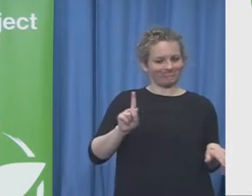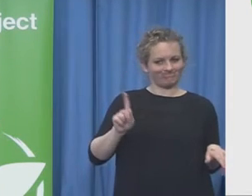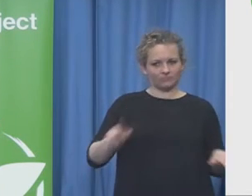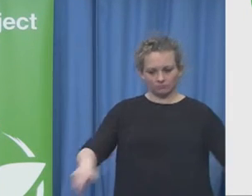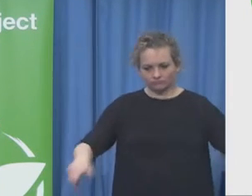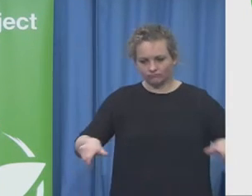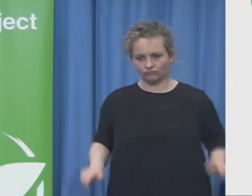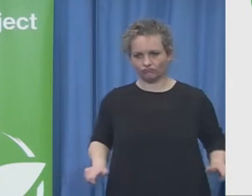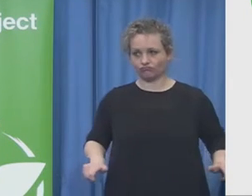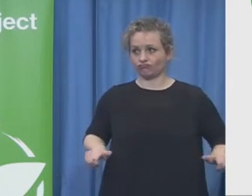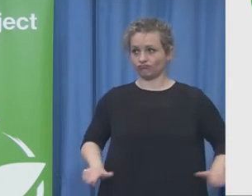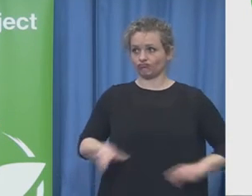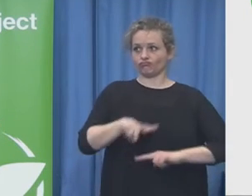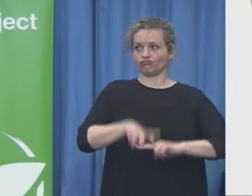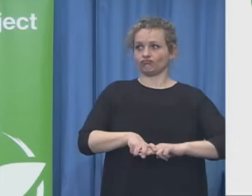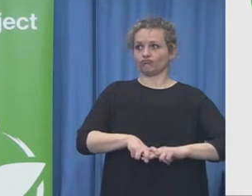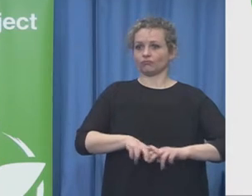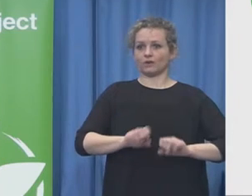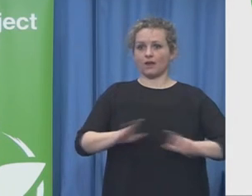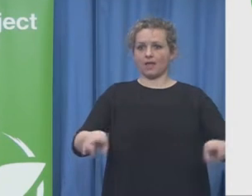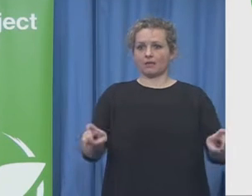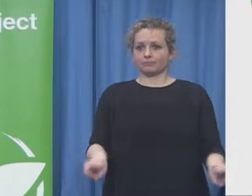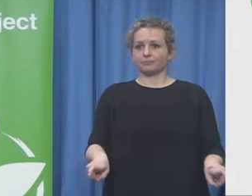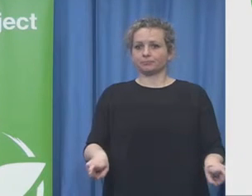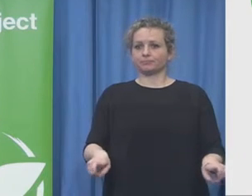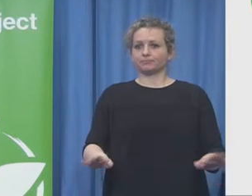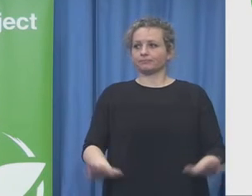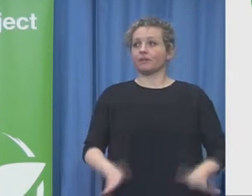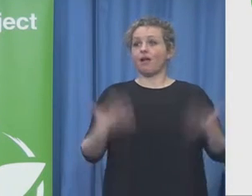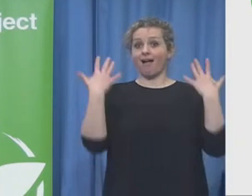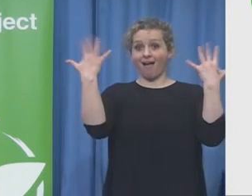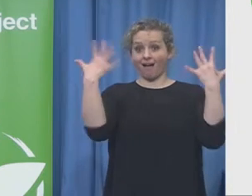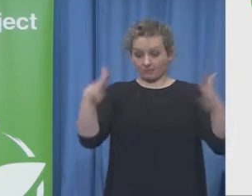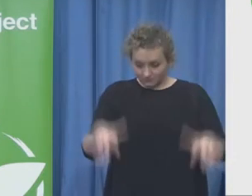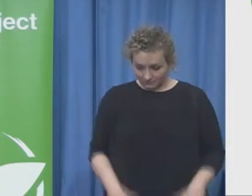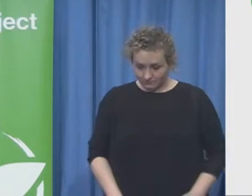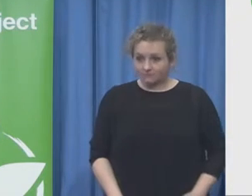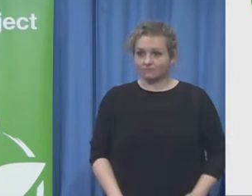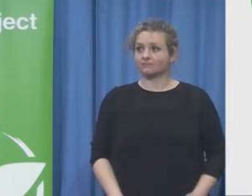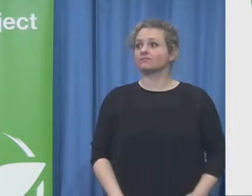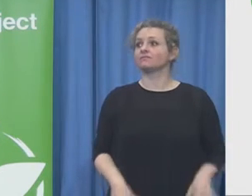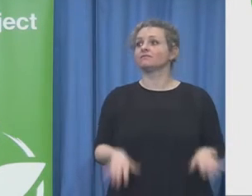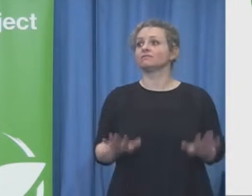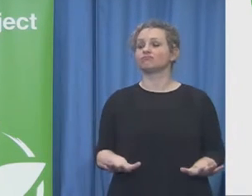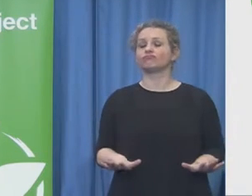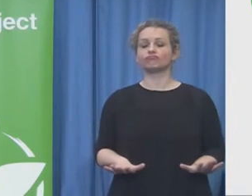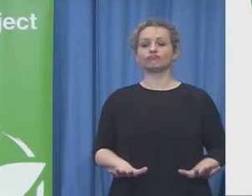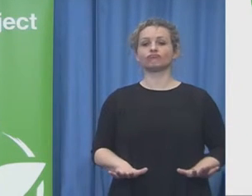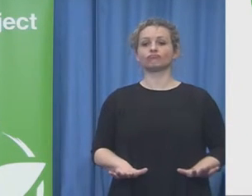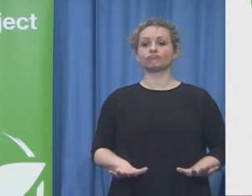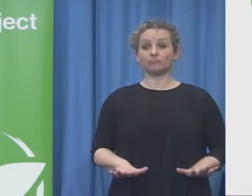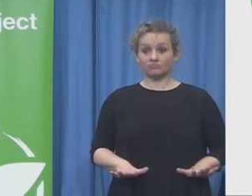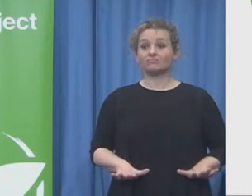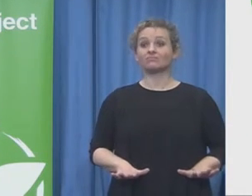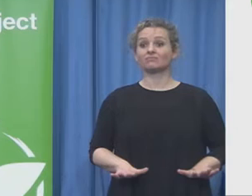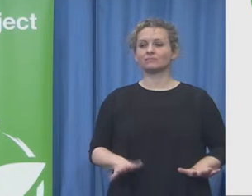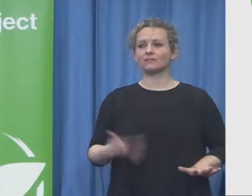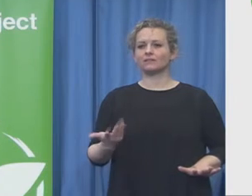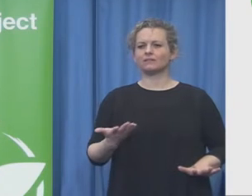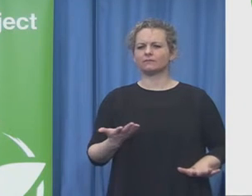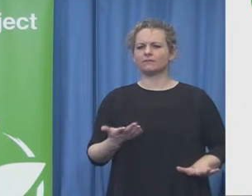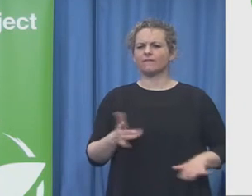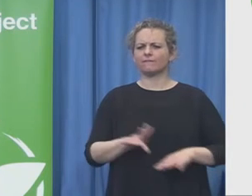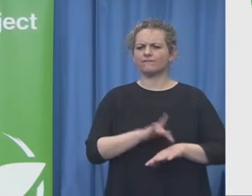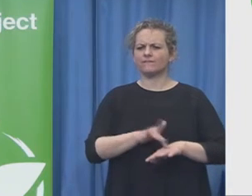Put your hands on your lap. make sure you have like a solid base with your feet